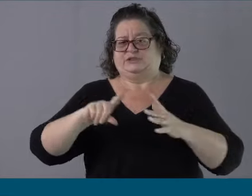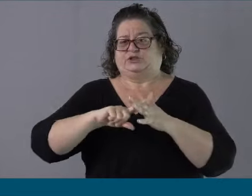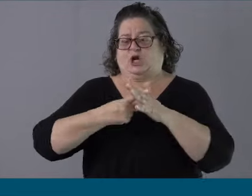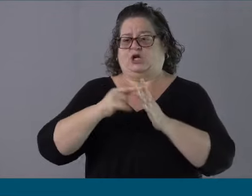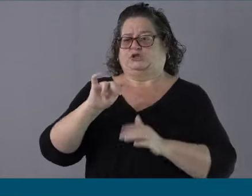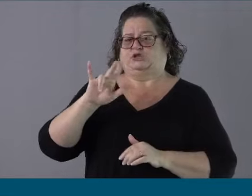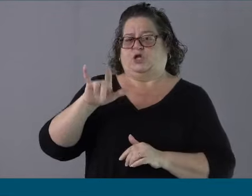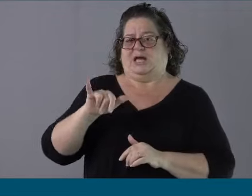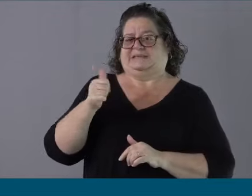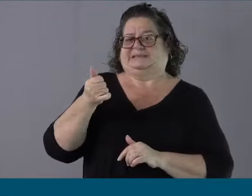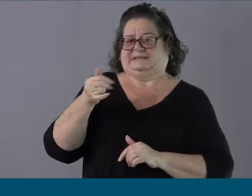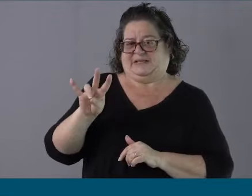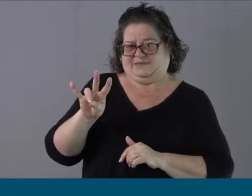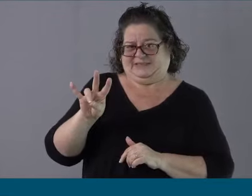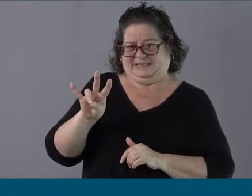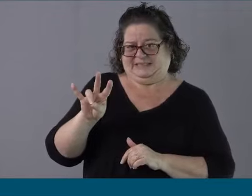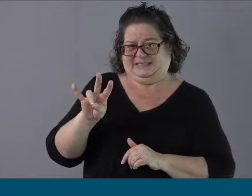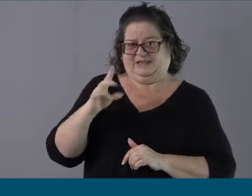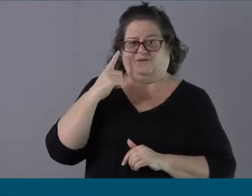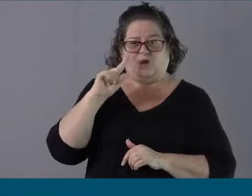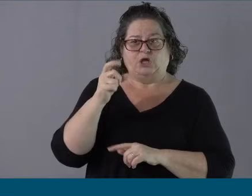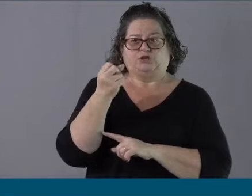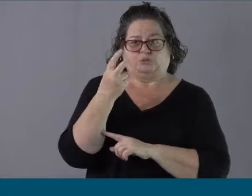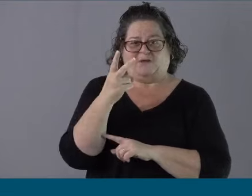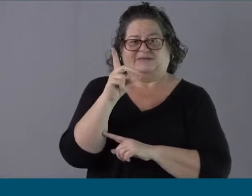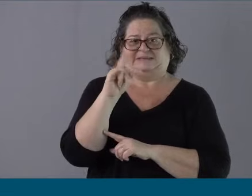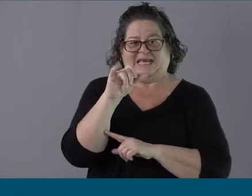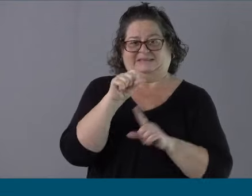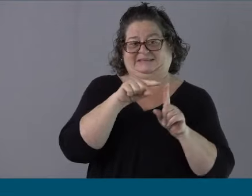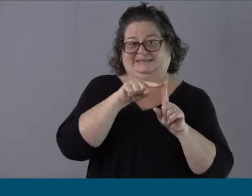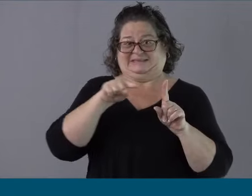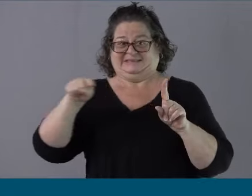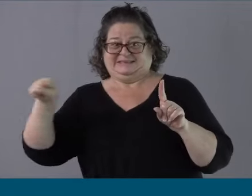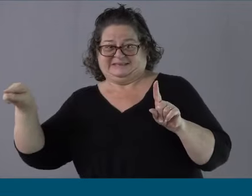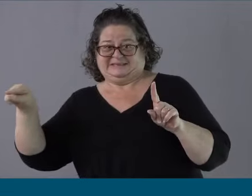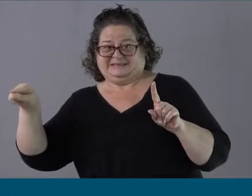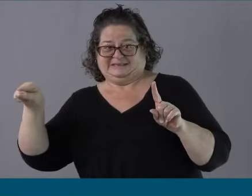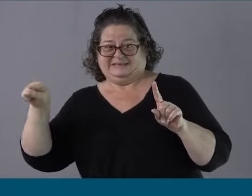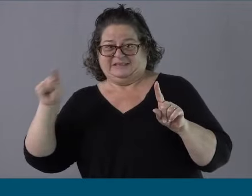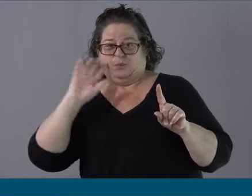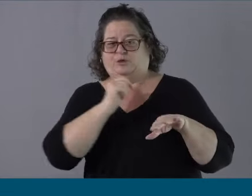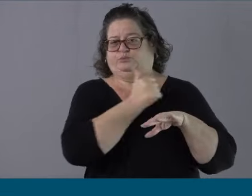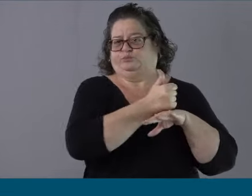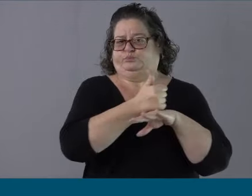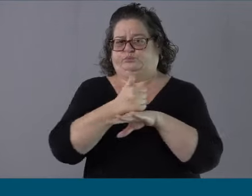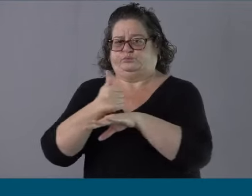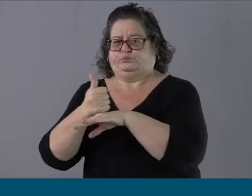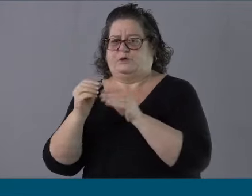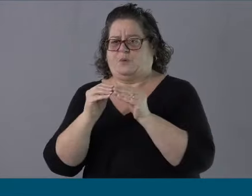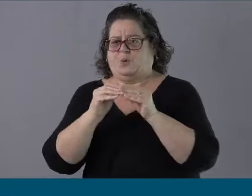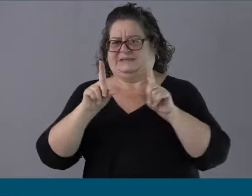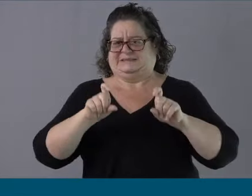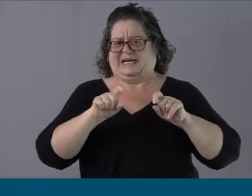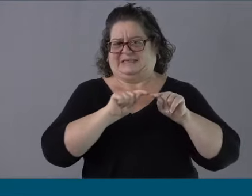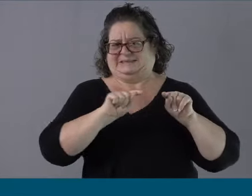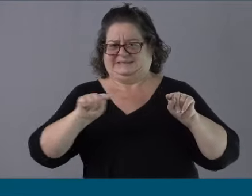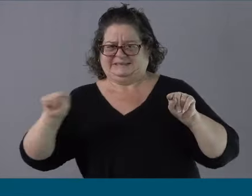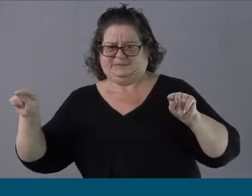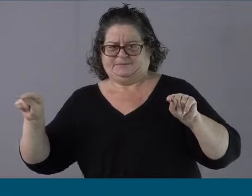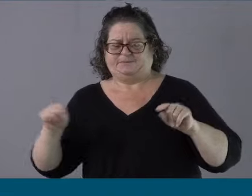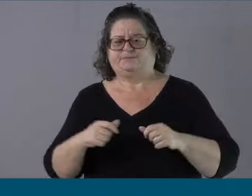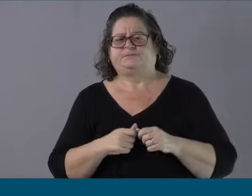to say thank you to our federal government and the administration for their help here. It's a partnership with the Department of Health and